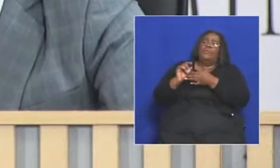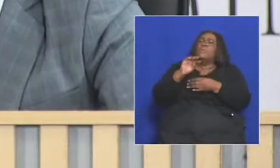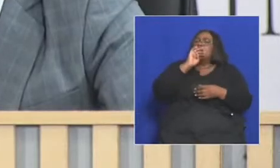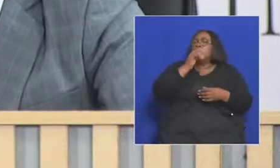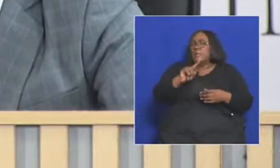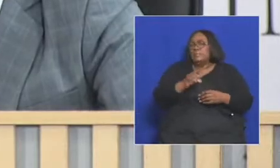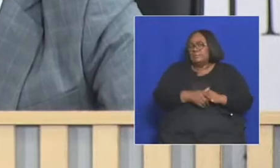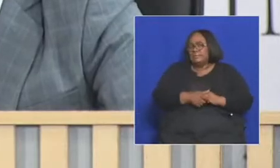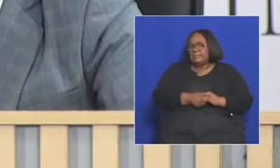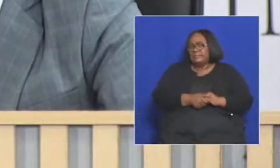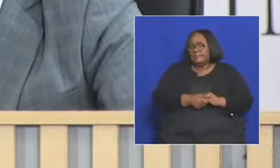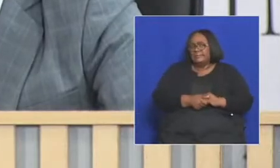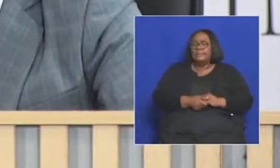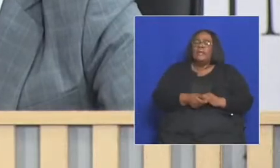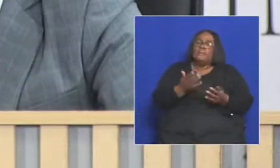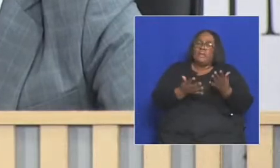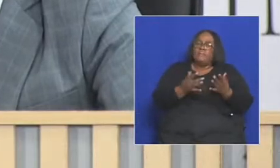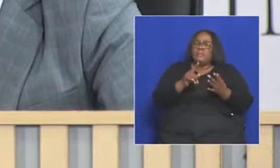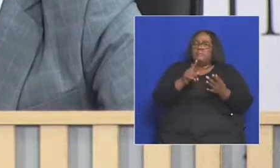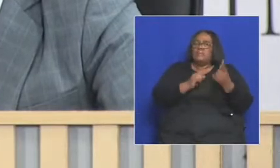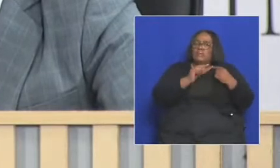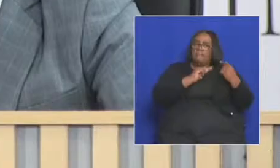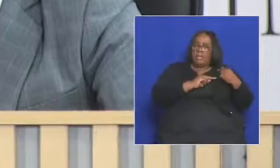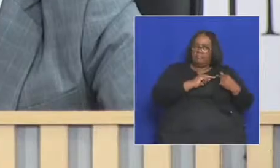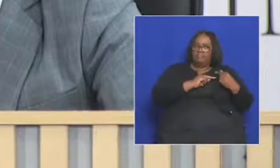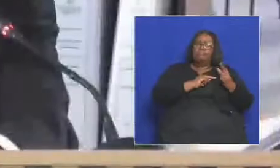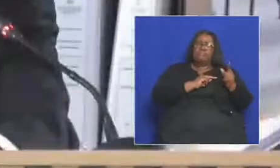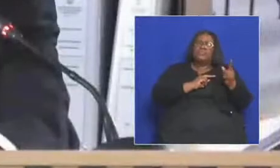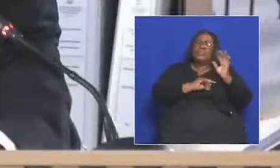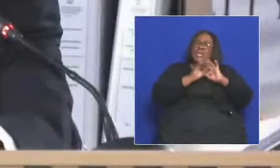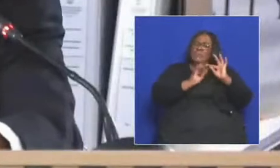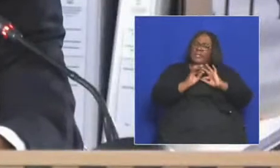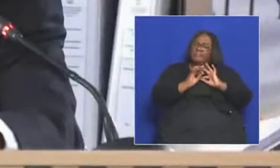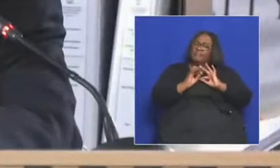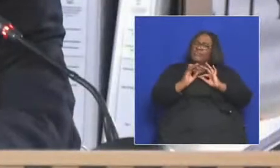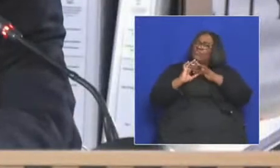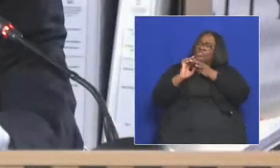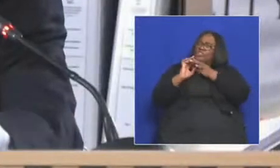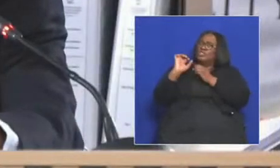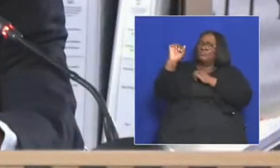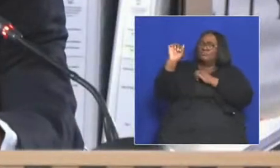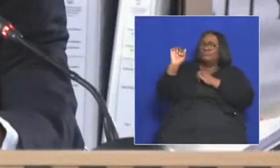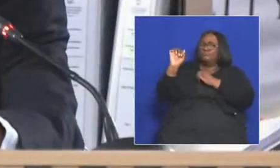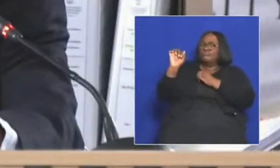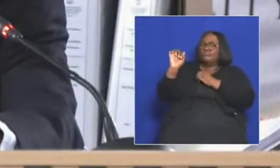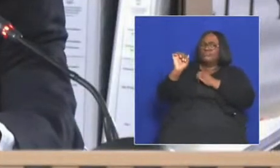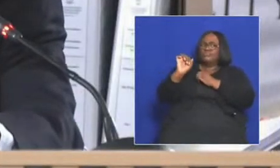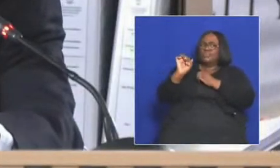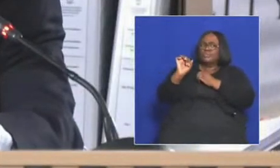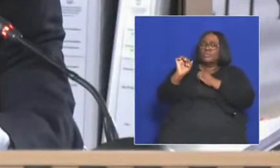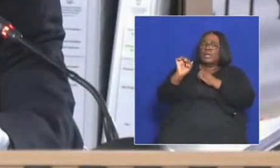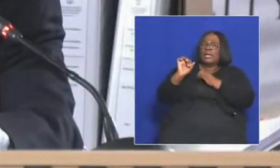a step back. Please describe your relationship then, in whatever context there is.